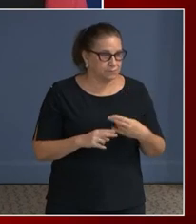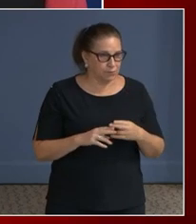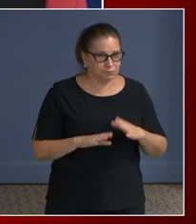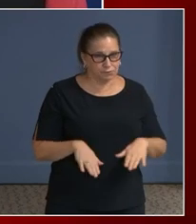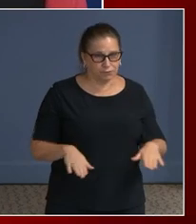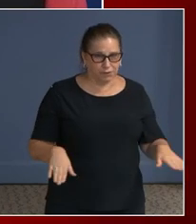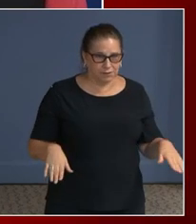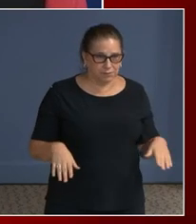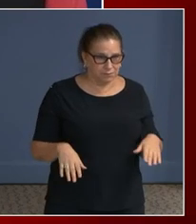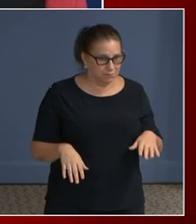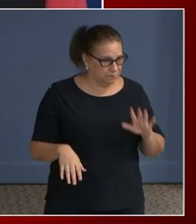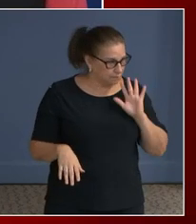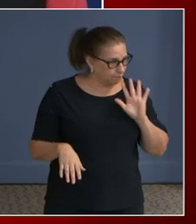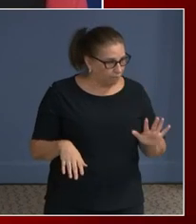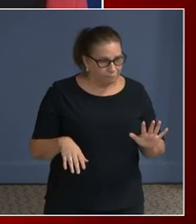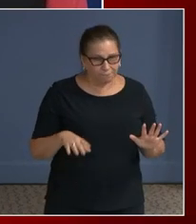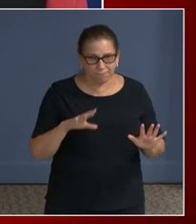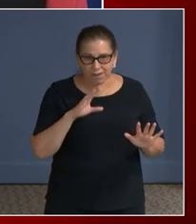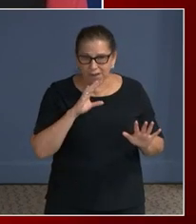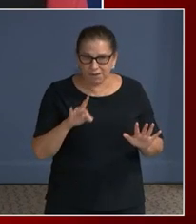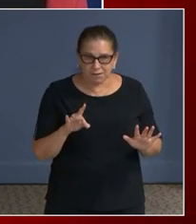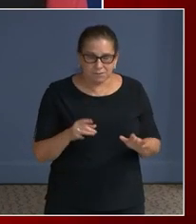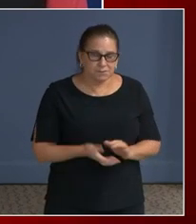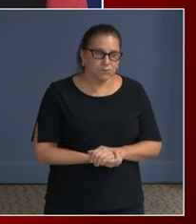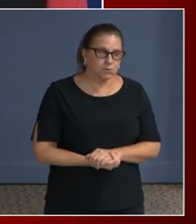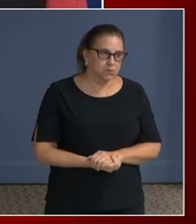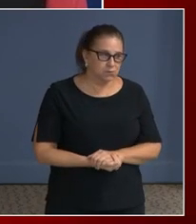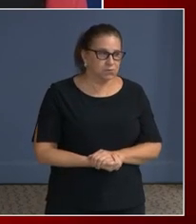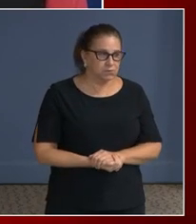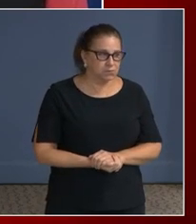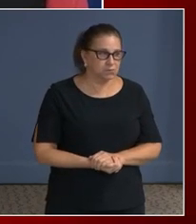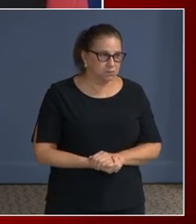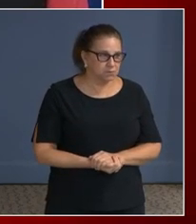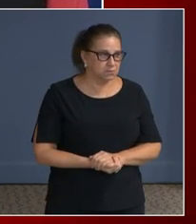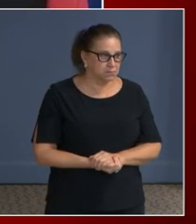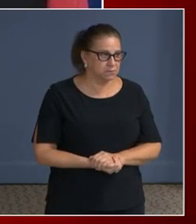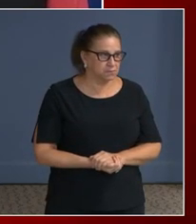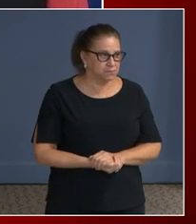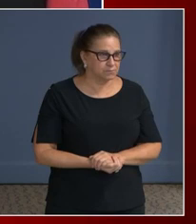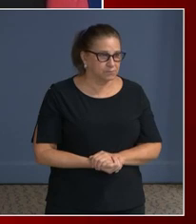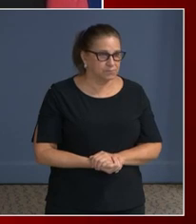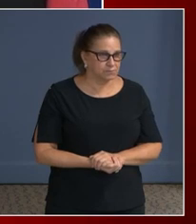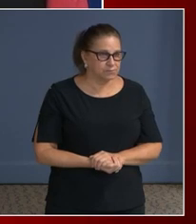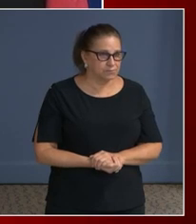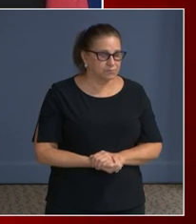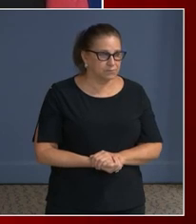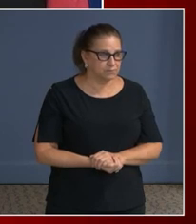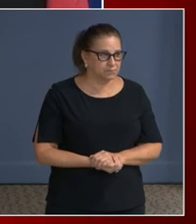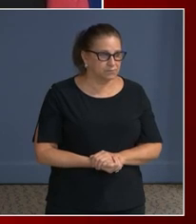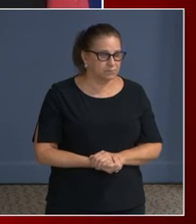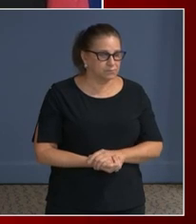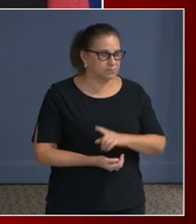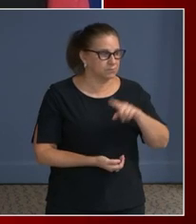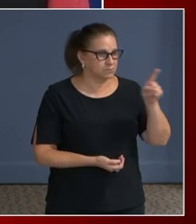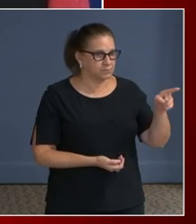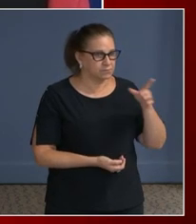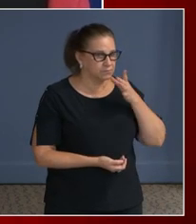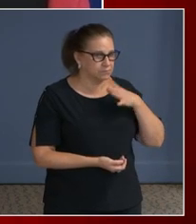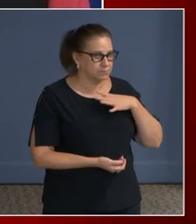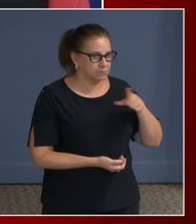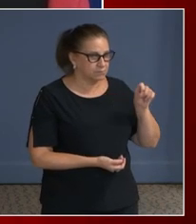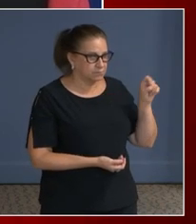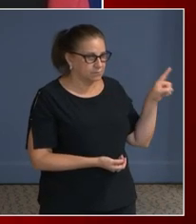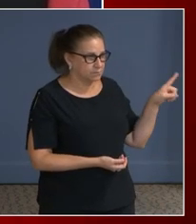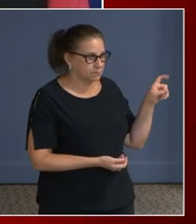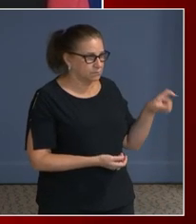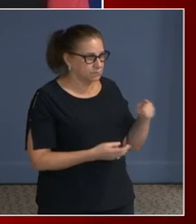think that we were very lucky. Yes. Mayor Bowser, just a couple of different questions,